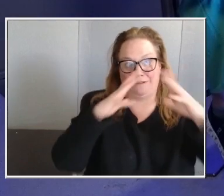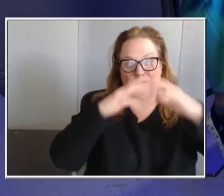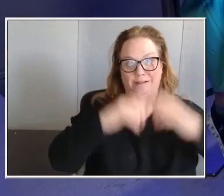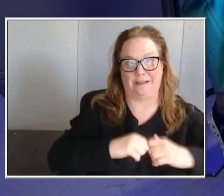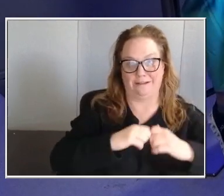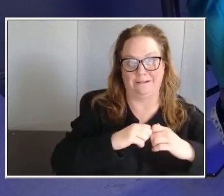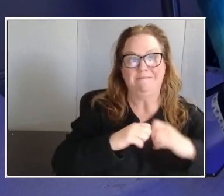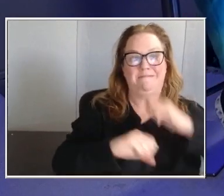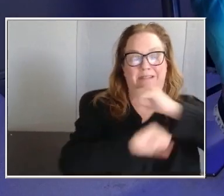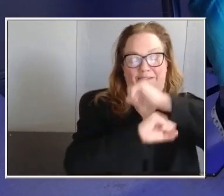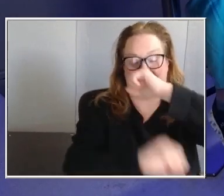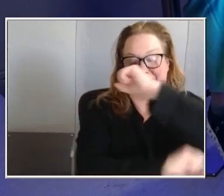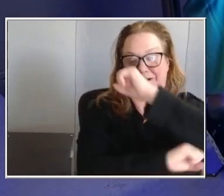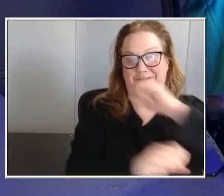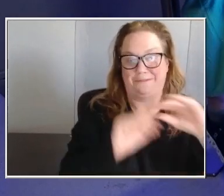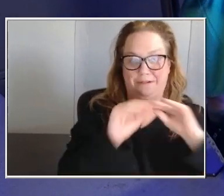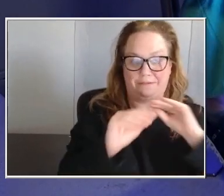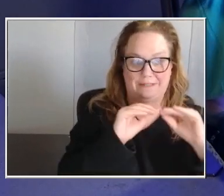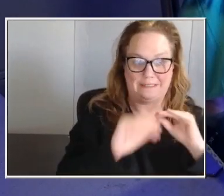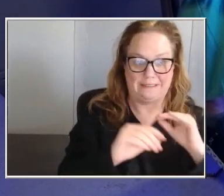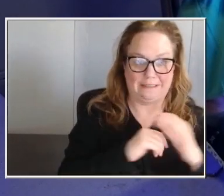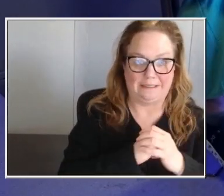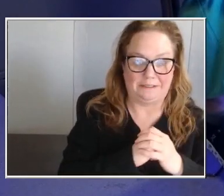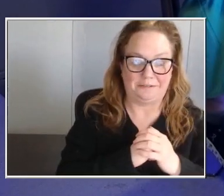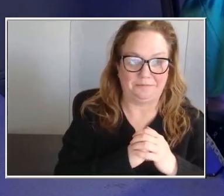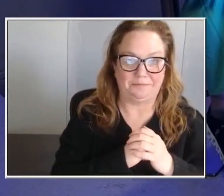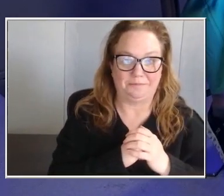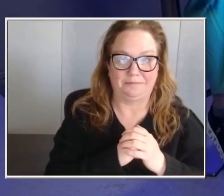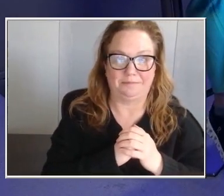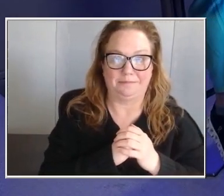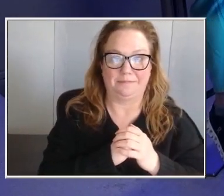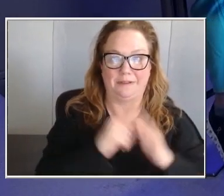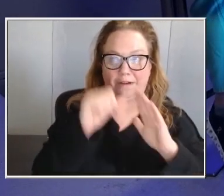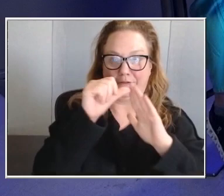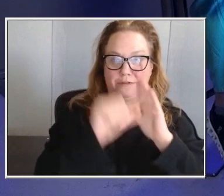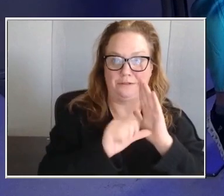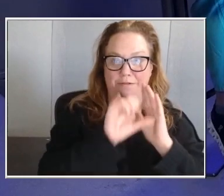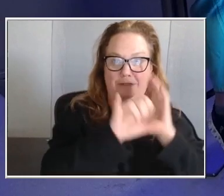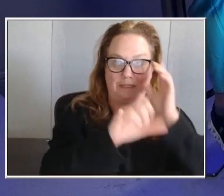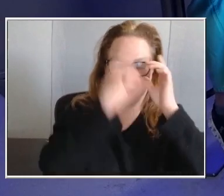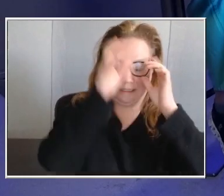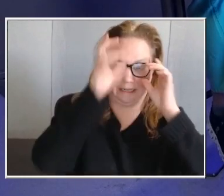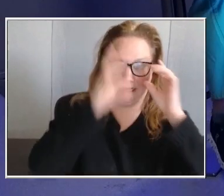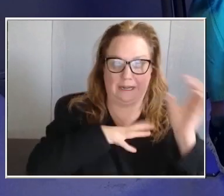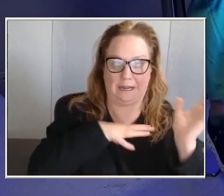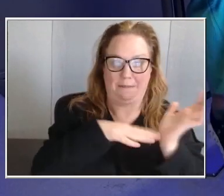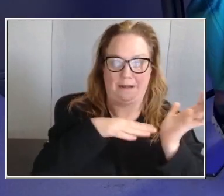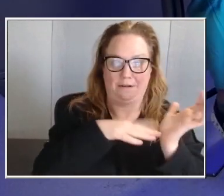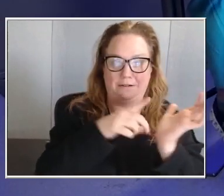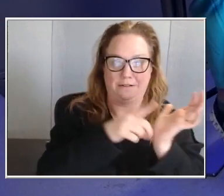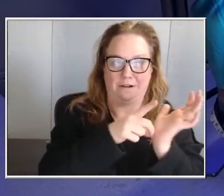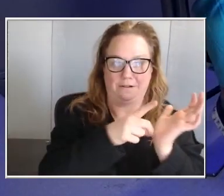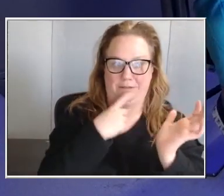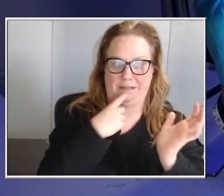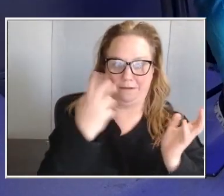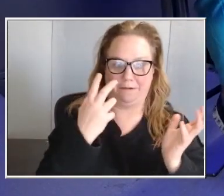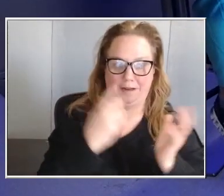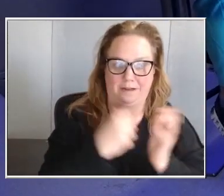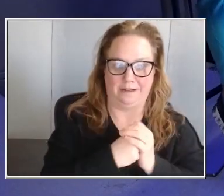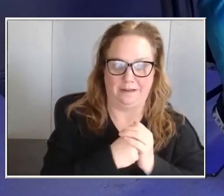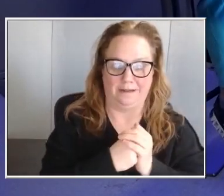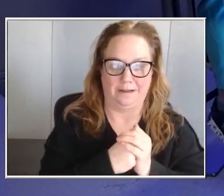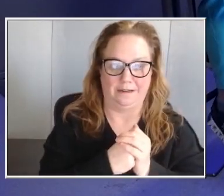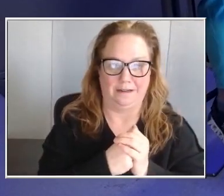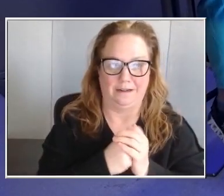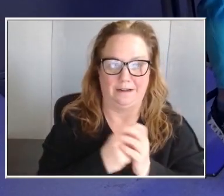foundation. No. You got the foundation. Only a surgeon would say something like that. A medical doctor would be like, what? Coomer and I argued